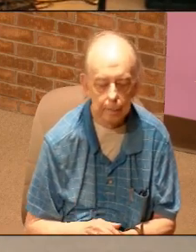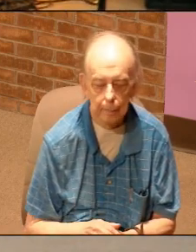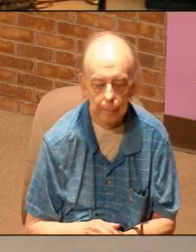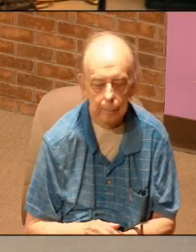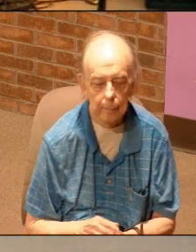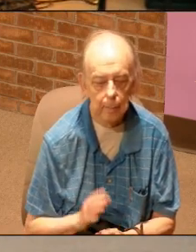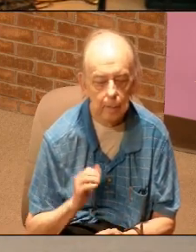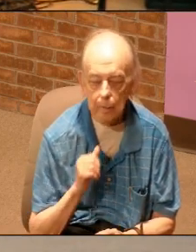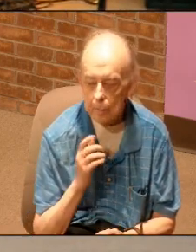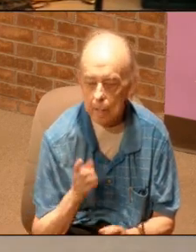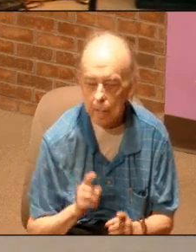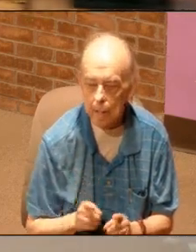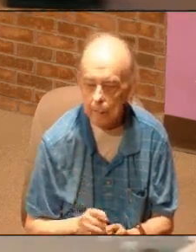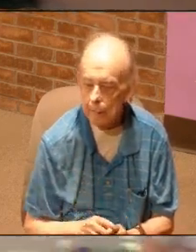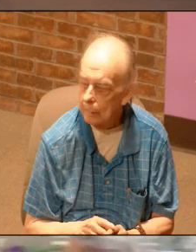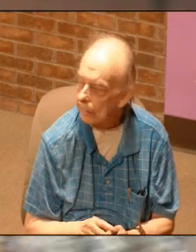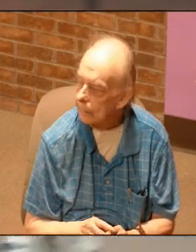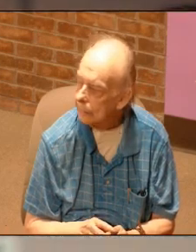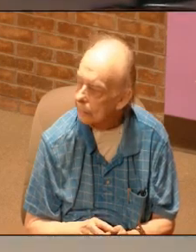It ain't going to happen.